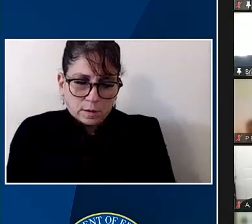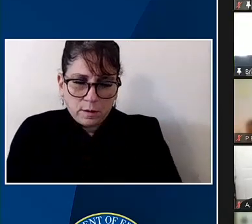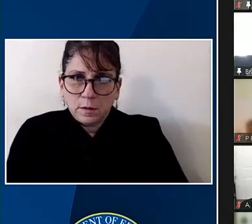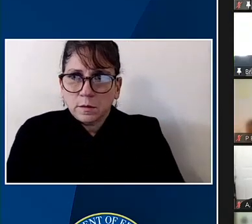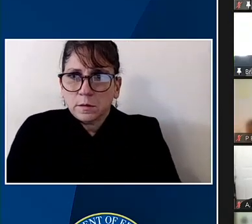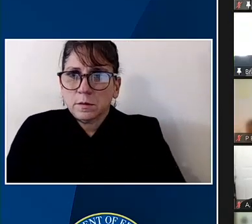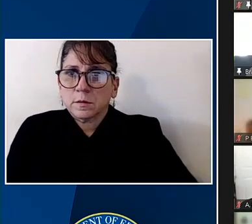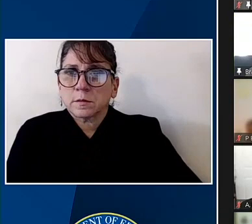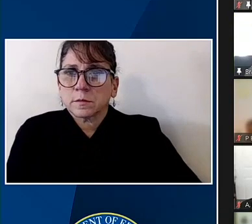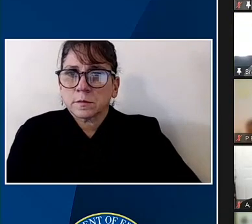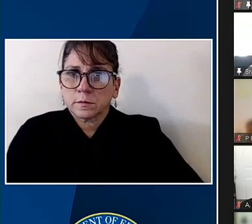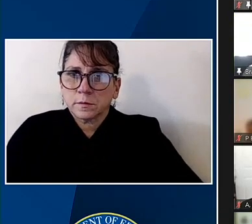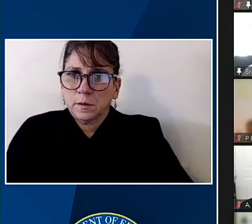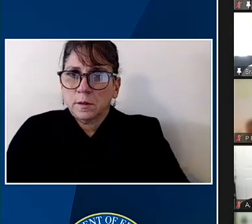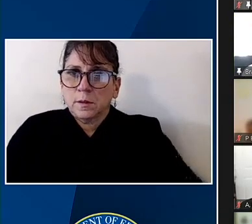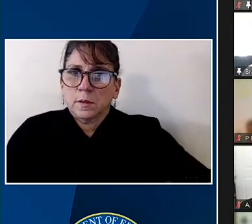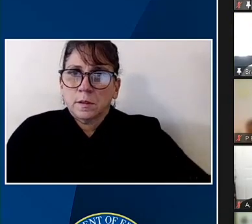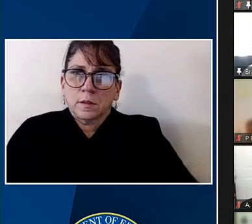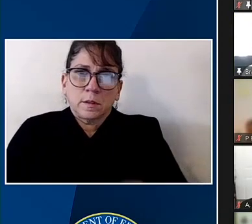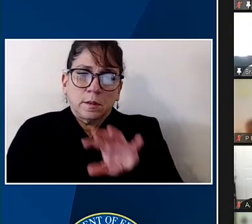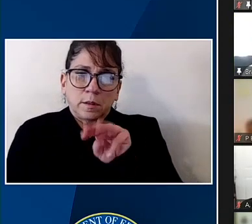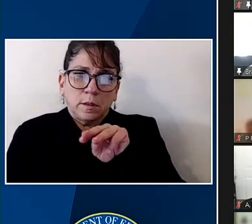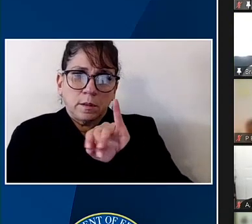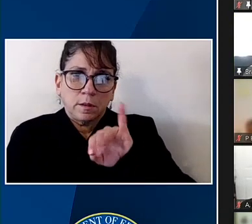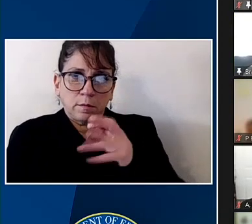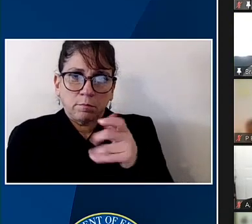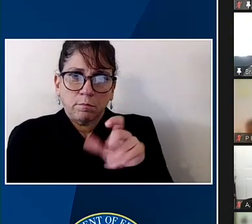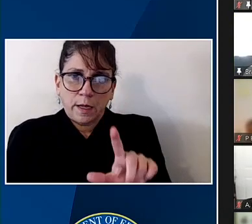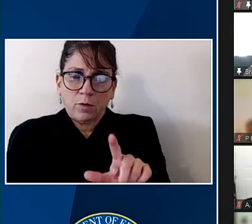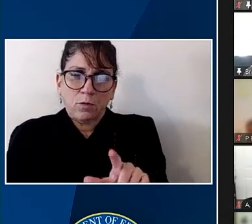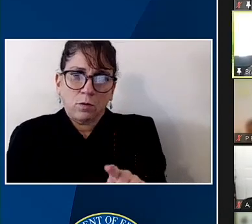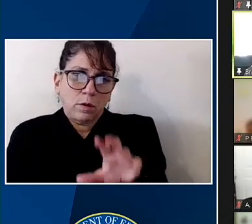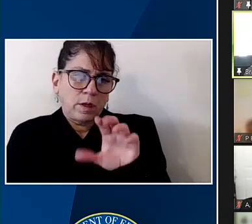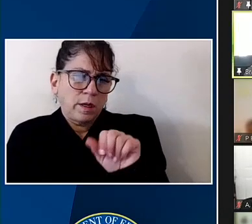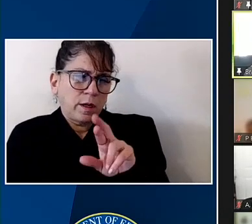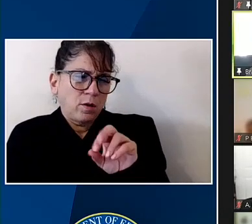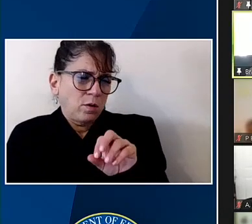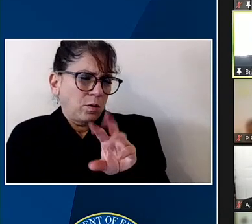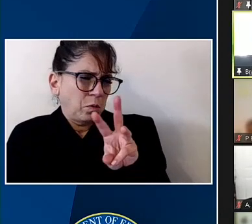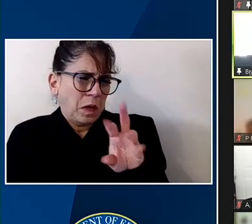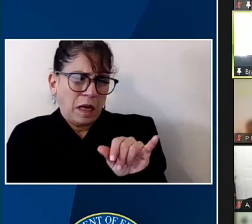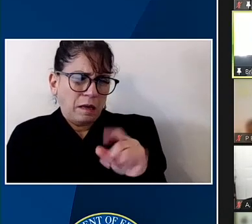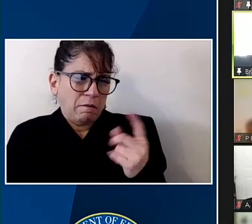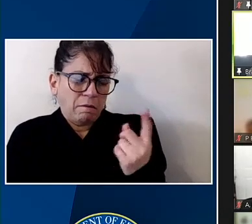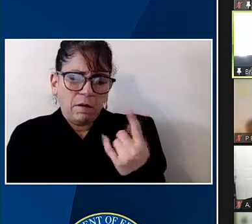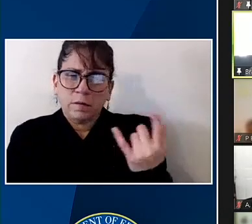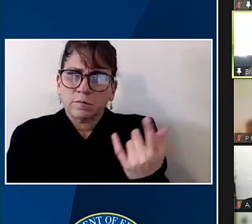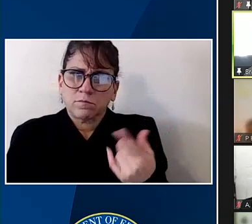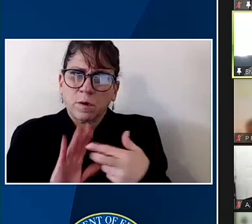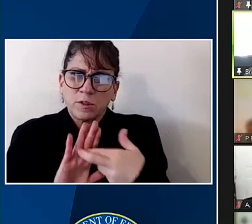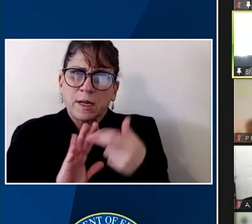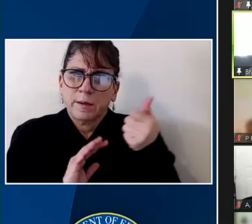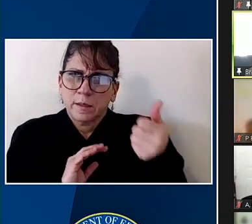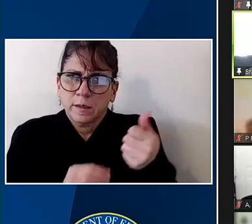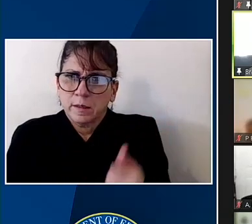Next, Brady, we have Michael Caraway representing themselves. Excellent. Good afternoon, Michael. Can you hear me?